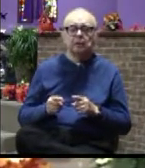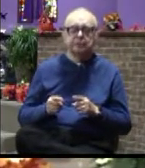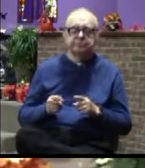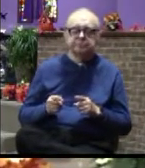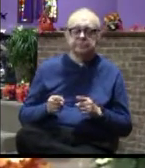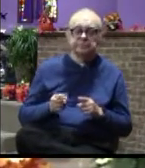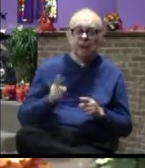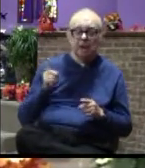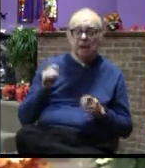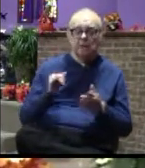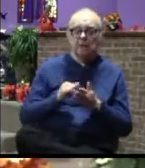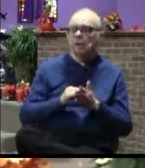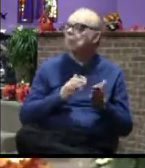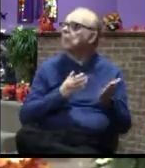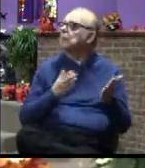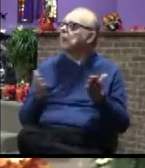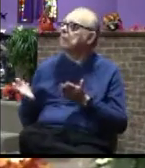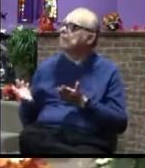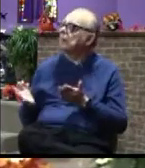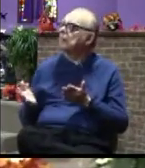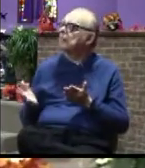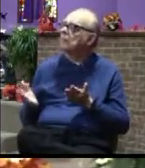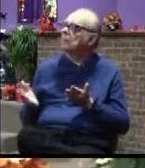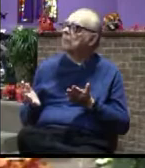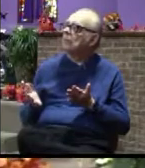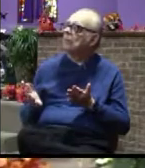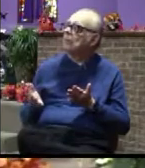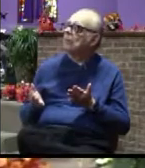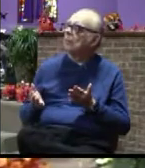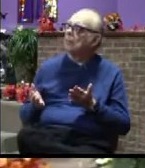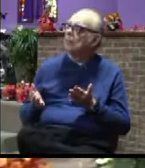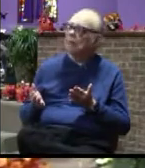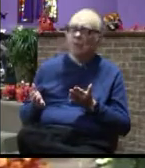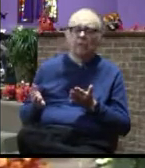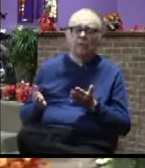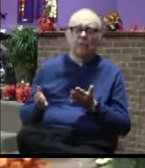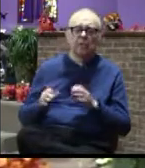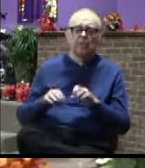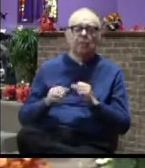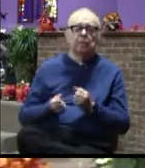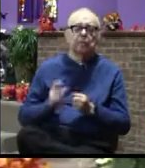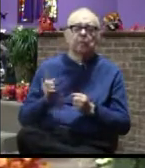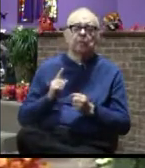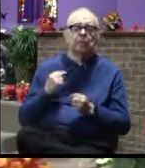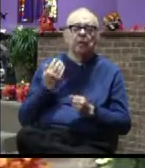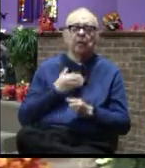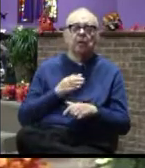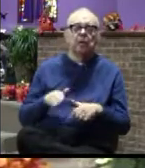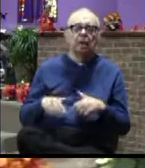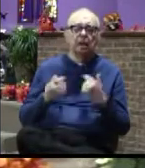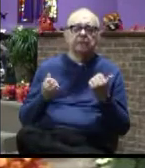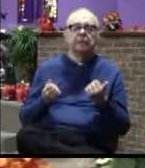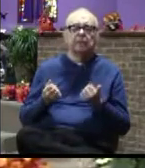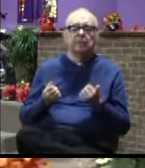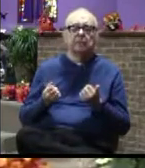it has brought next slide mark it has brought brokenness into our lives